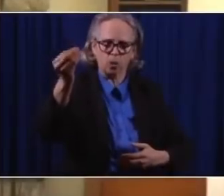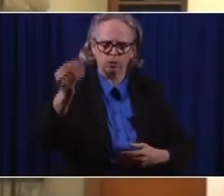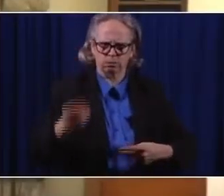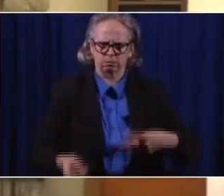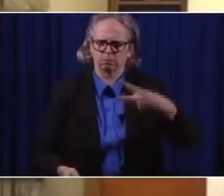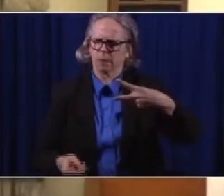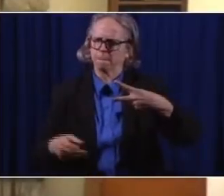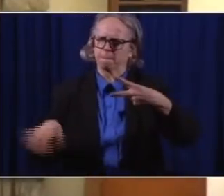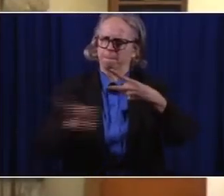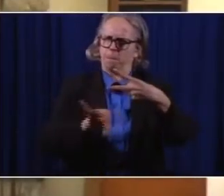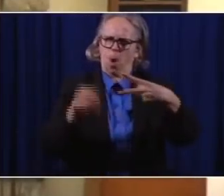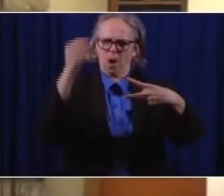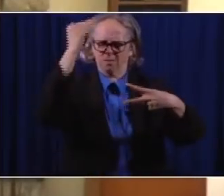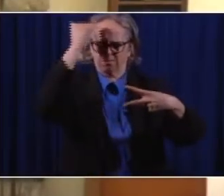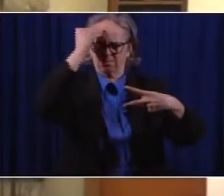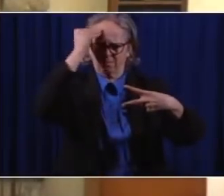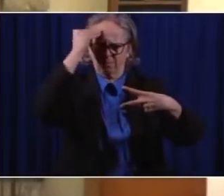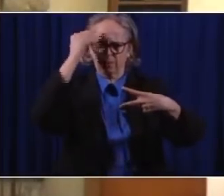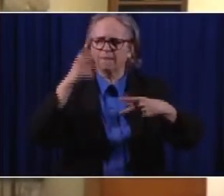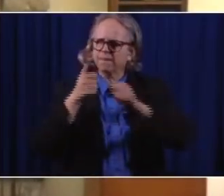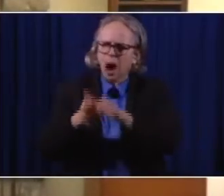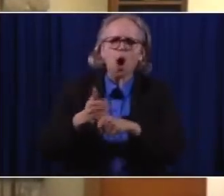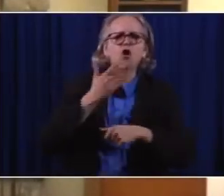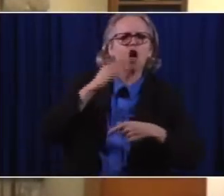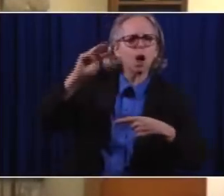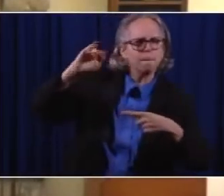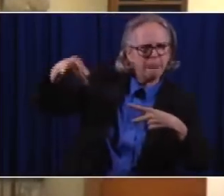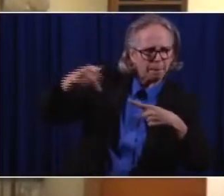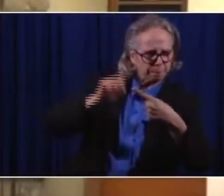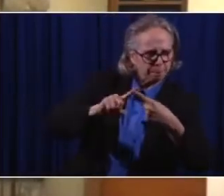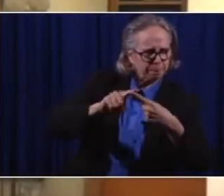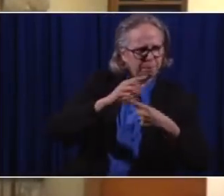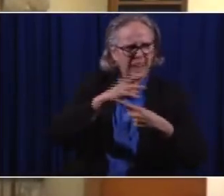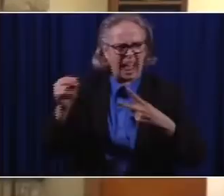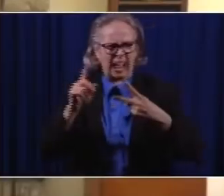what's going on, frankly, in regard to the hospitals.